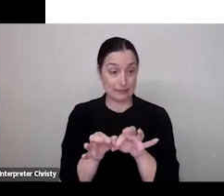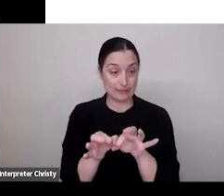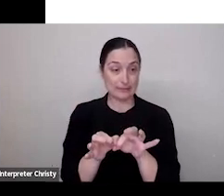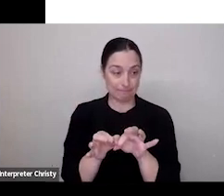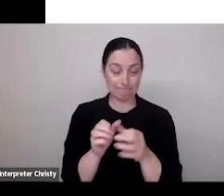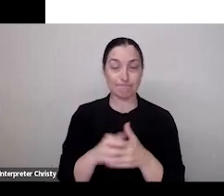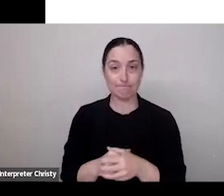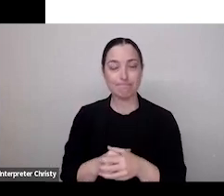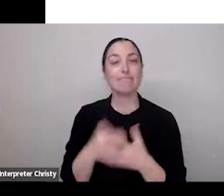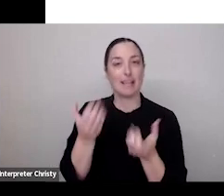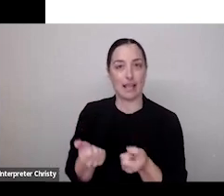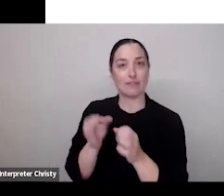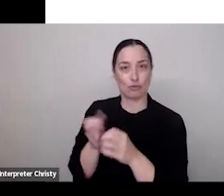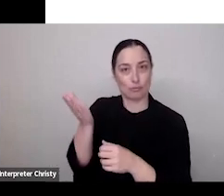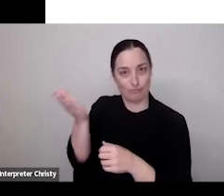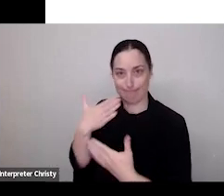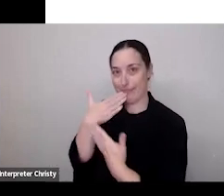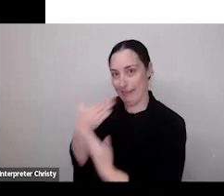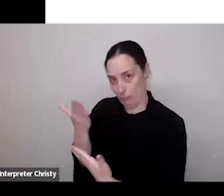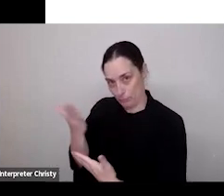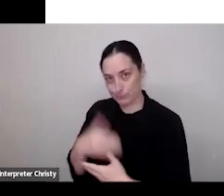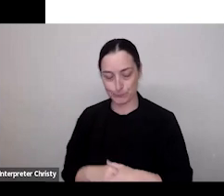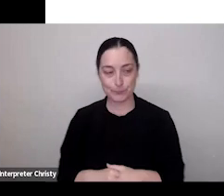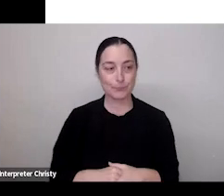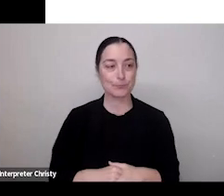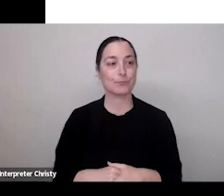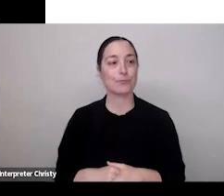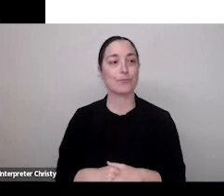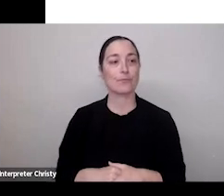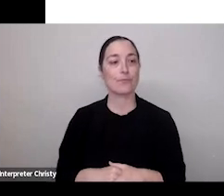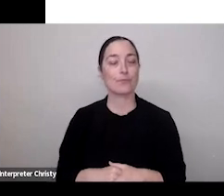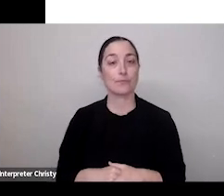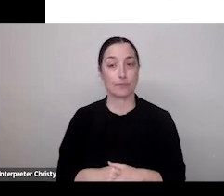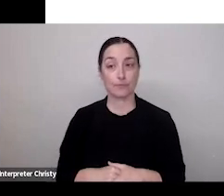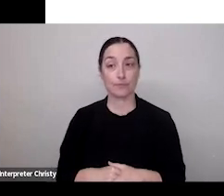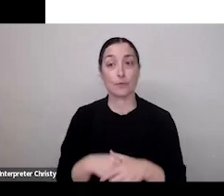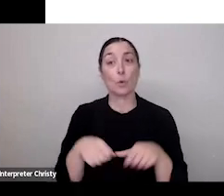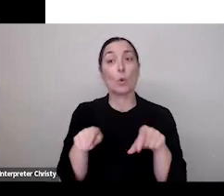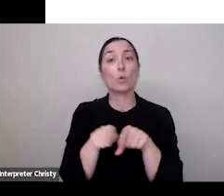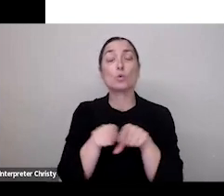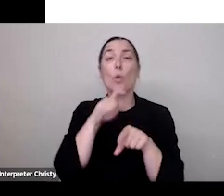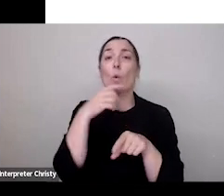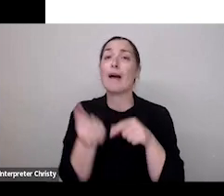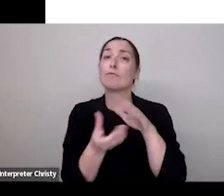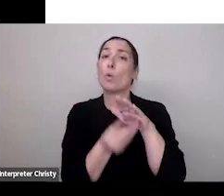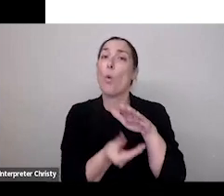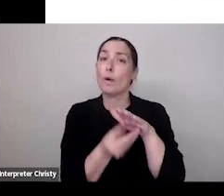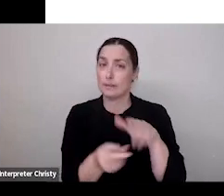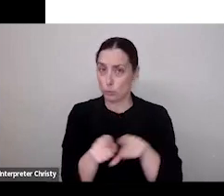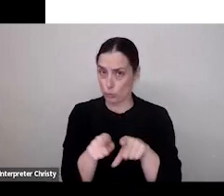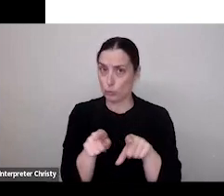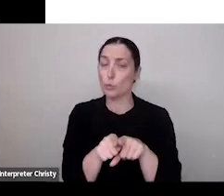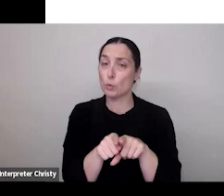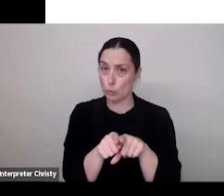I welcome our interpreters and thank them very much. The event will also be recorded, so the recording can be